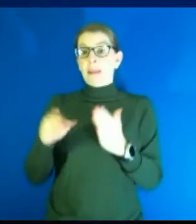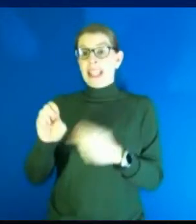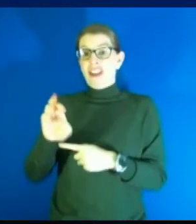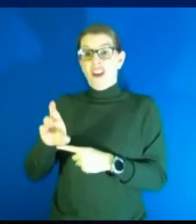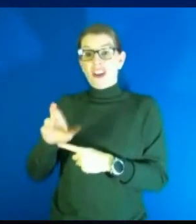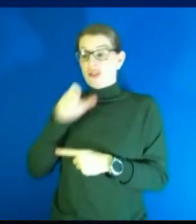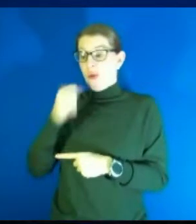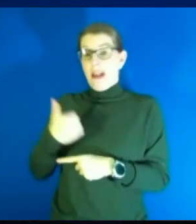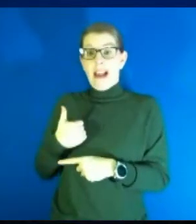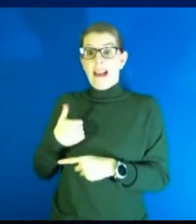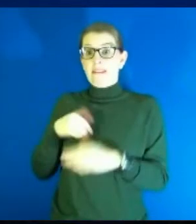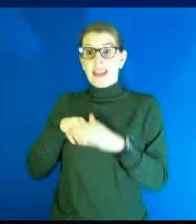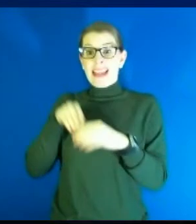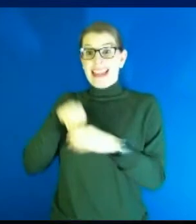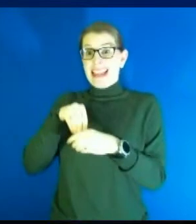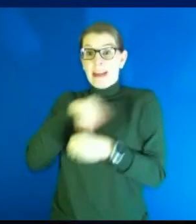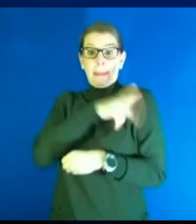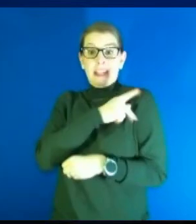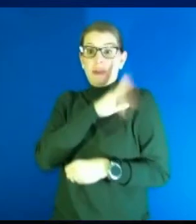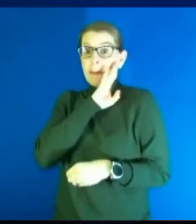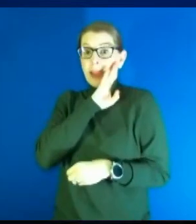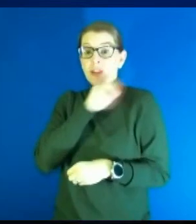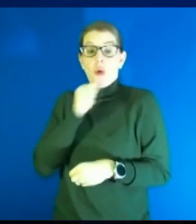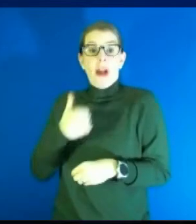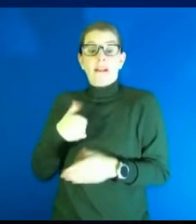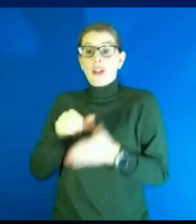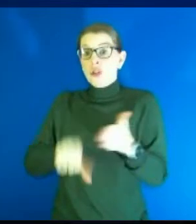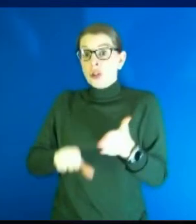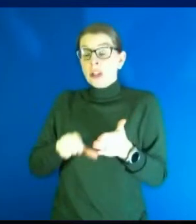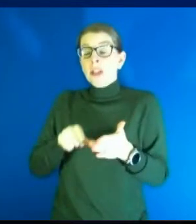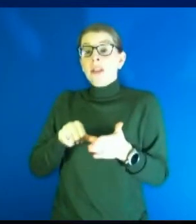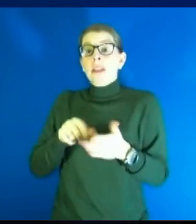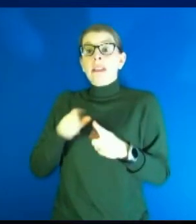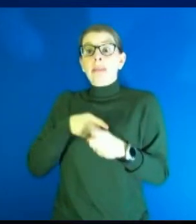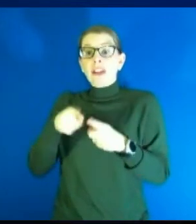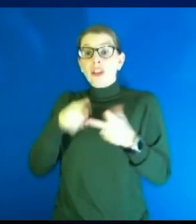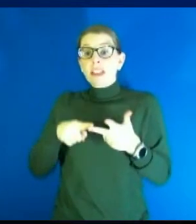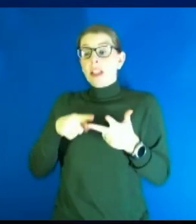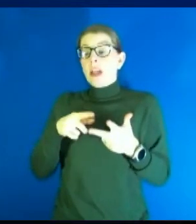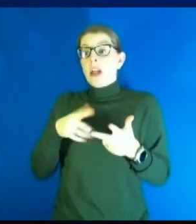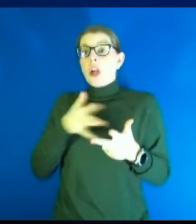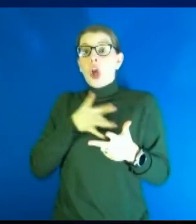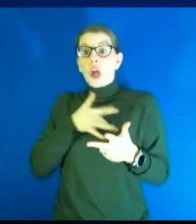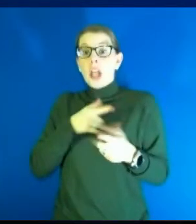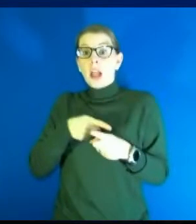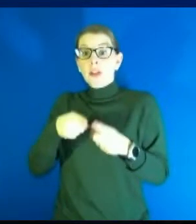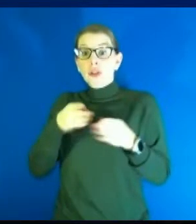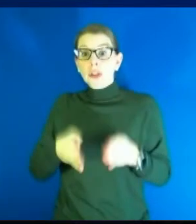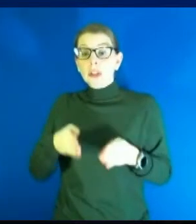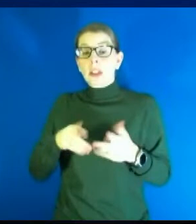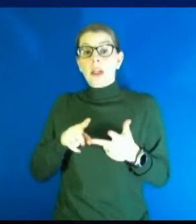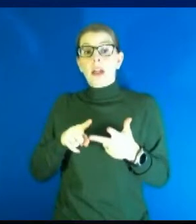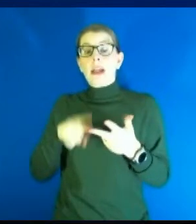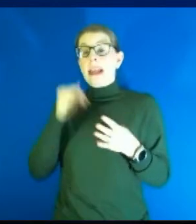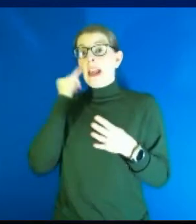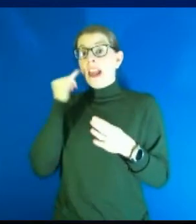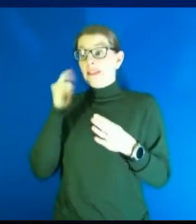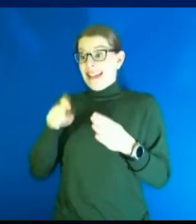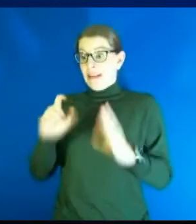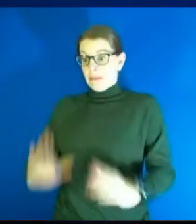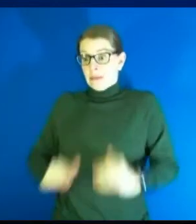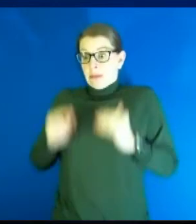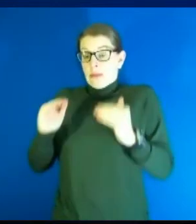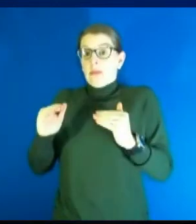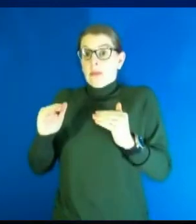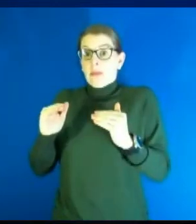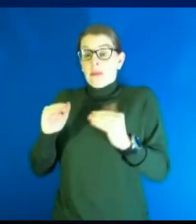have inpatient beds. They don't have surgical specialists. They don't have cardiologists that are on hand if you need an extra level of care. So